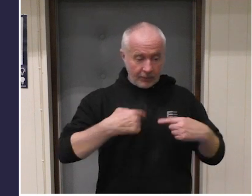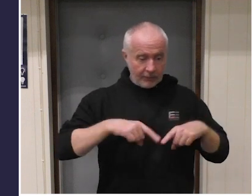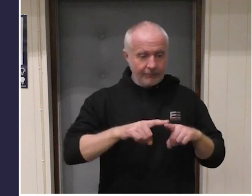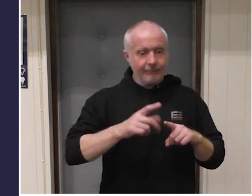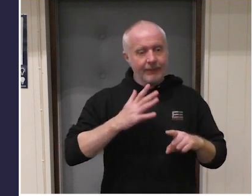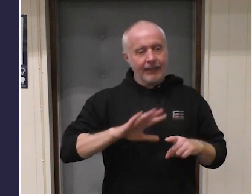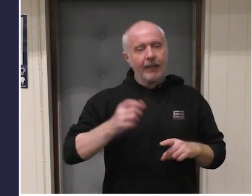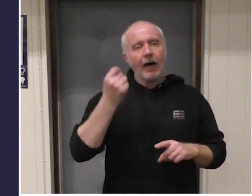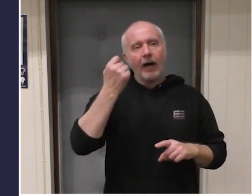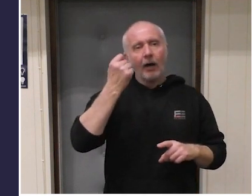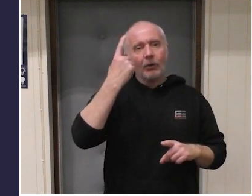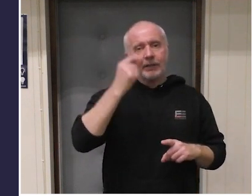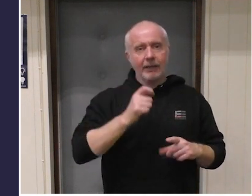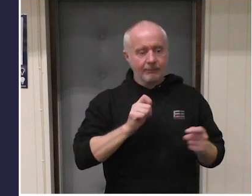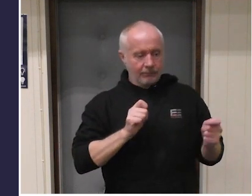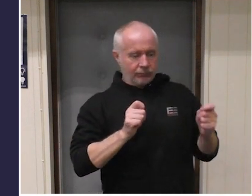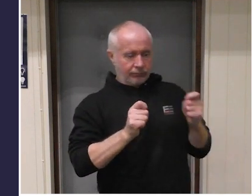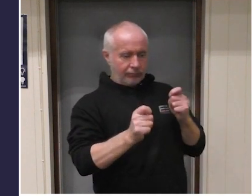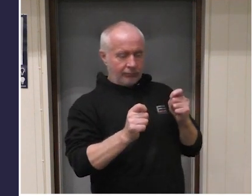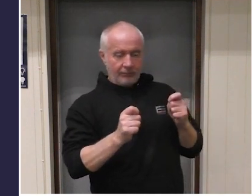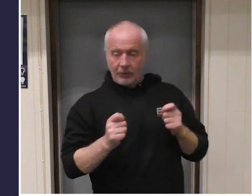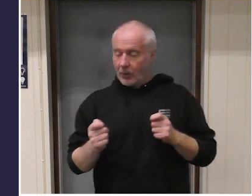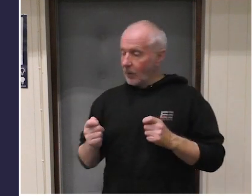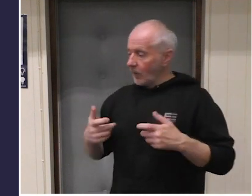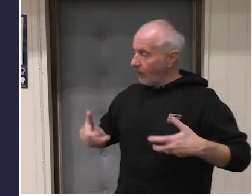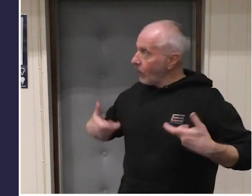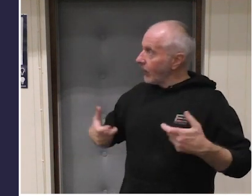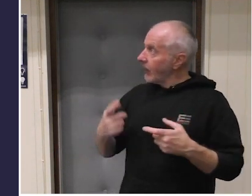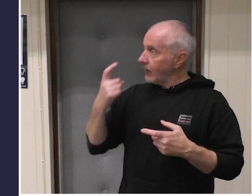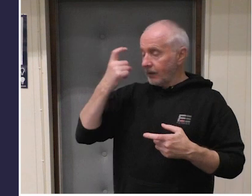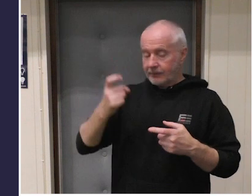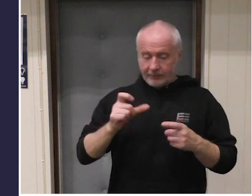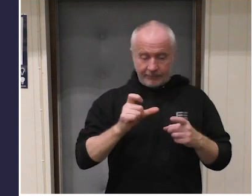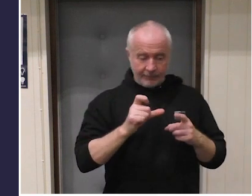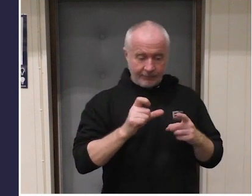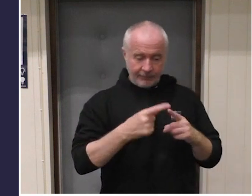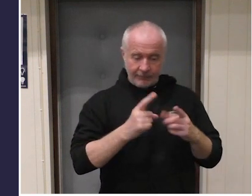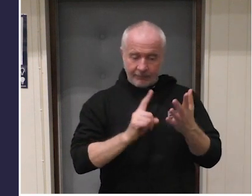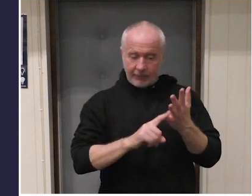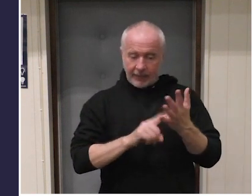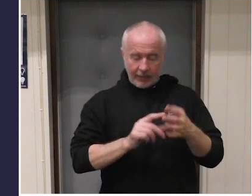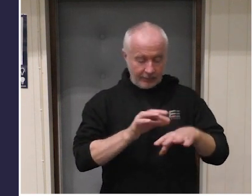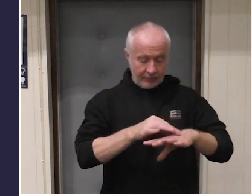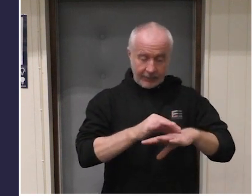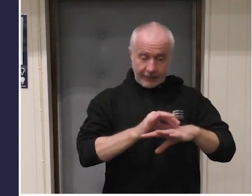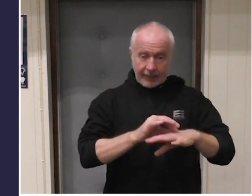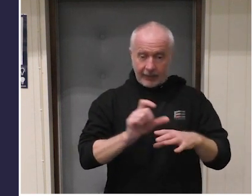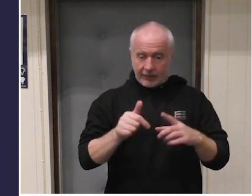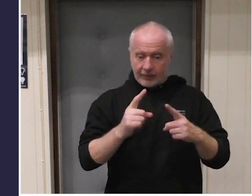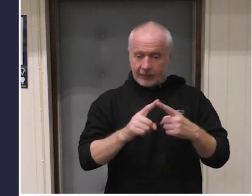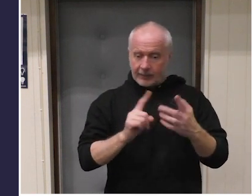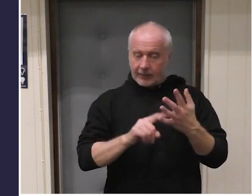So let's go back to our example of the orangutan. We can imagine again the skin cell. Now let's focus instead now on the